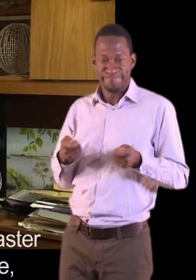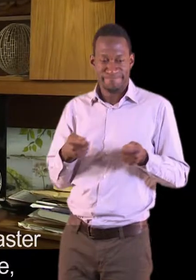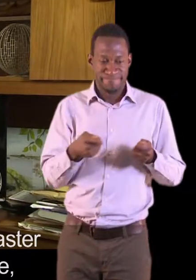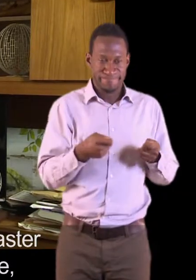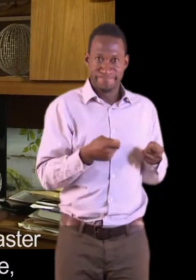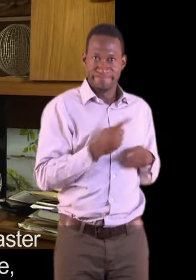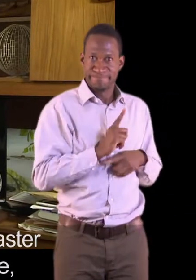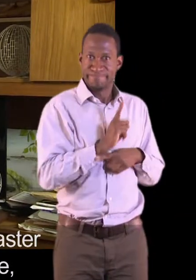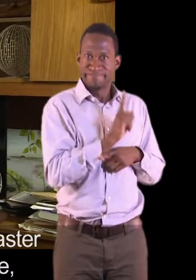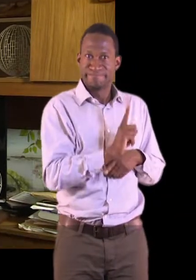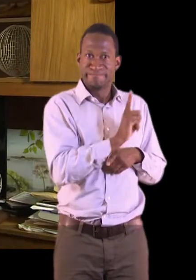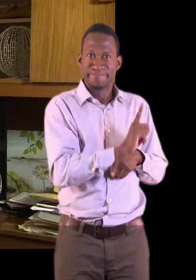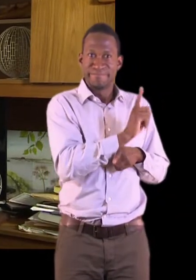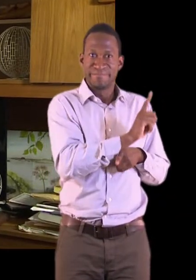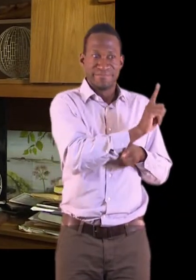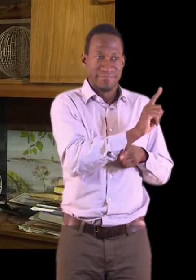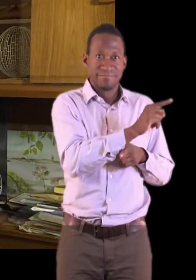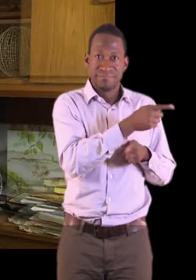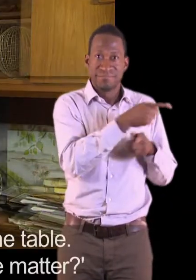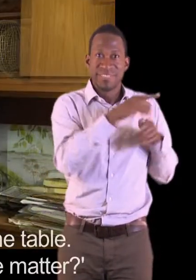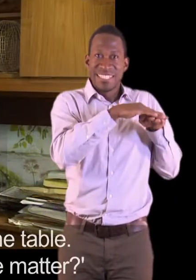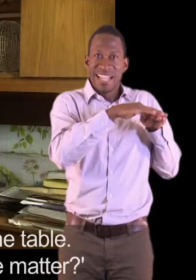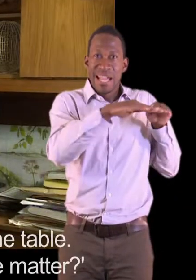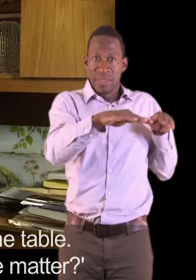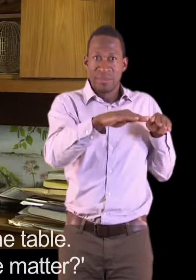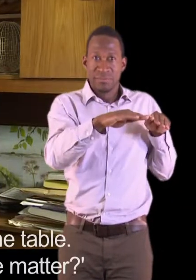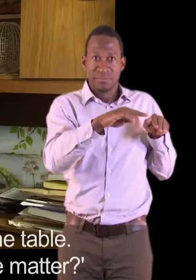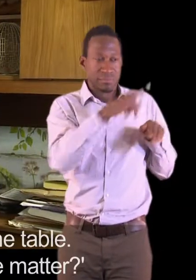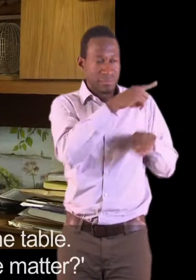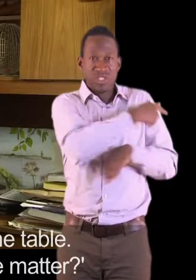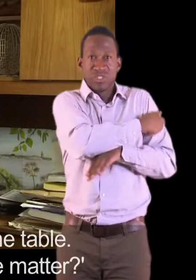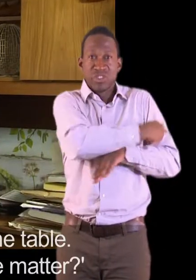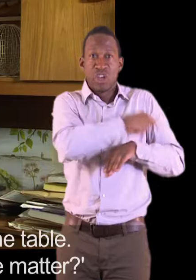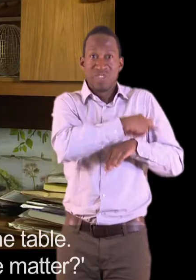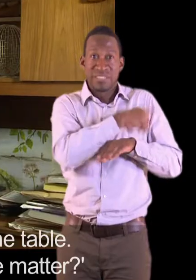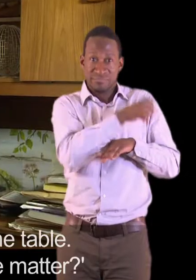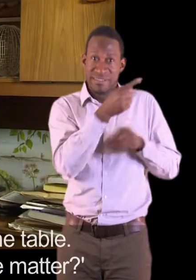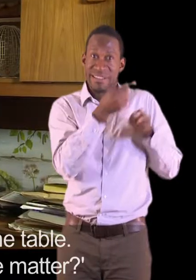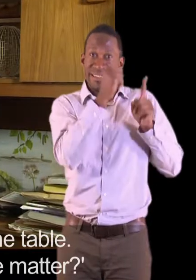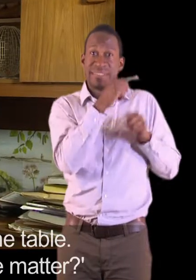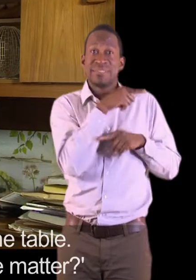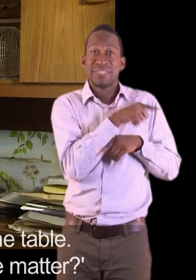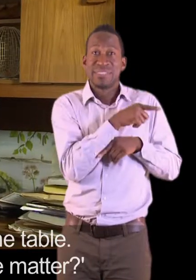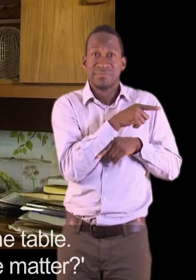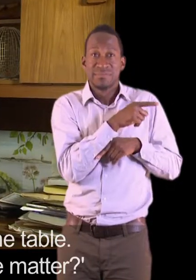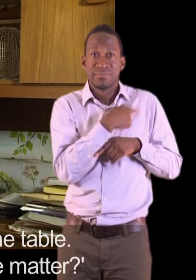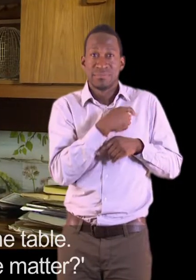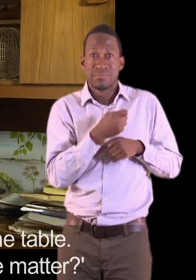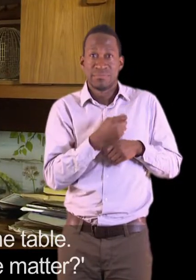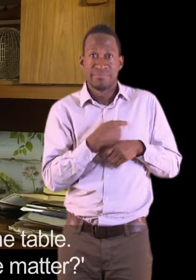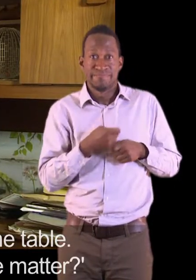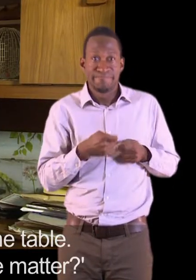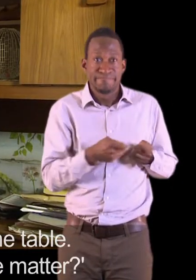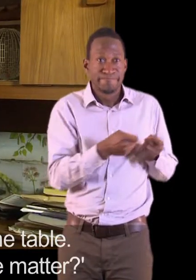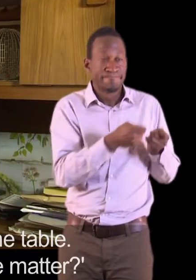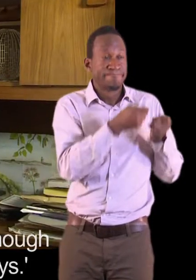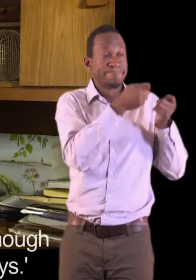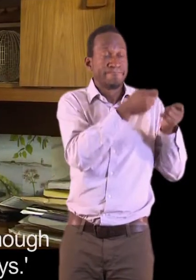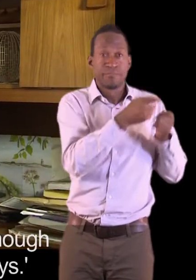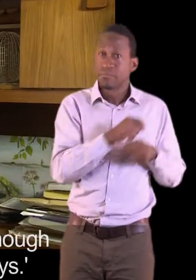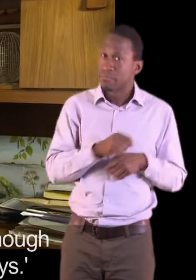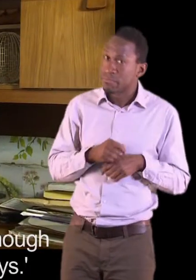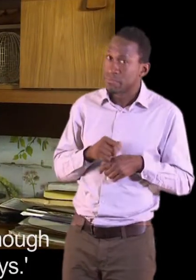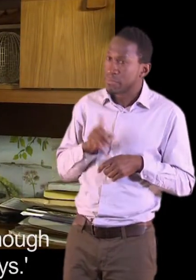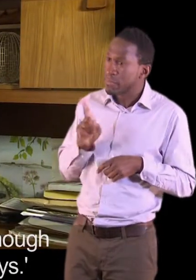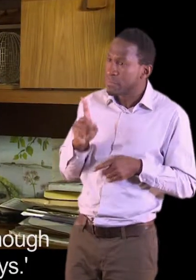table, the superintendent, and there's me walking up to the table. He said, yes, Lou, what's the matter?